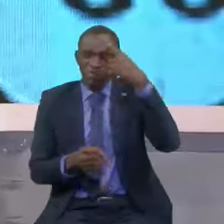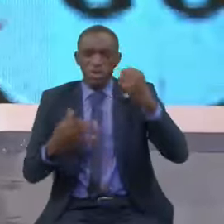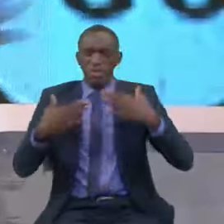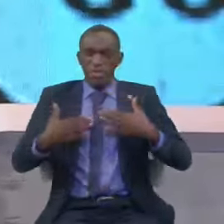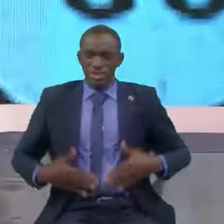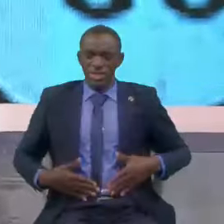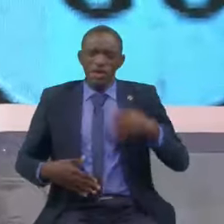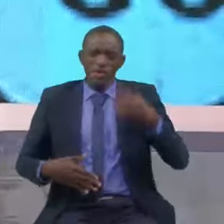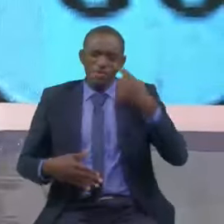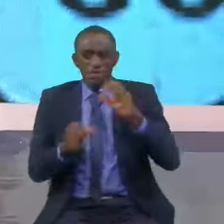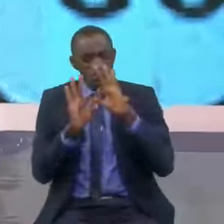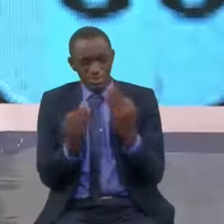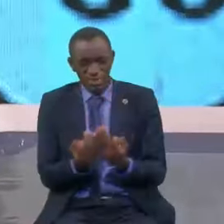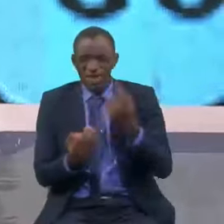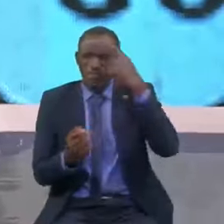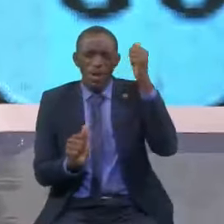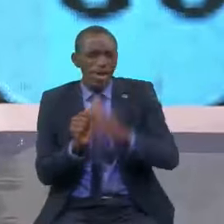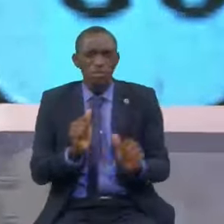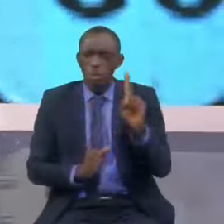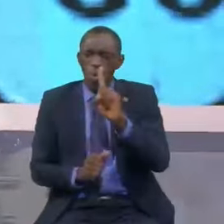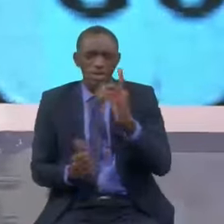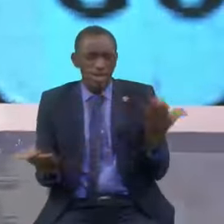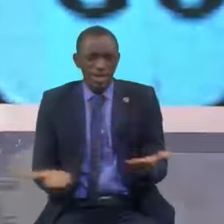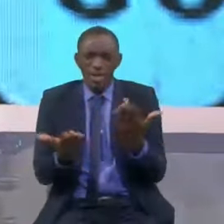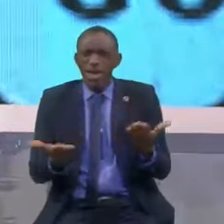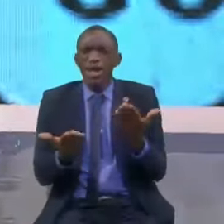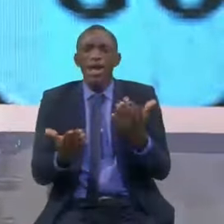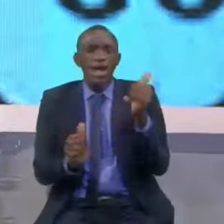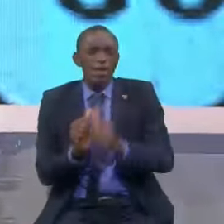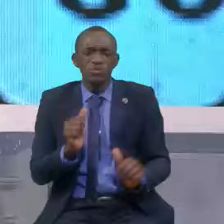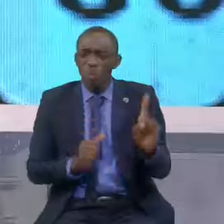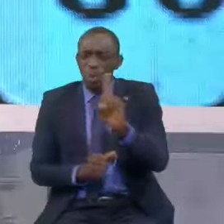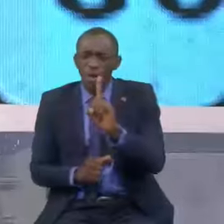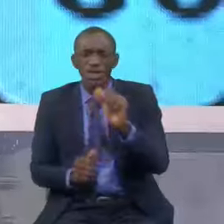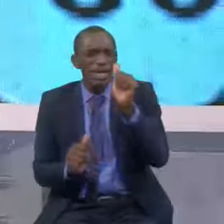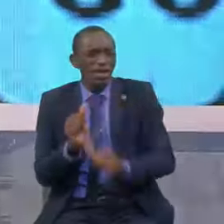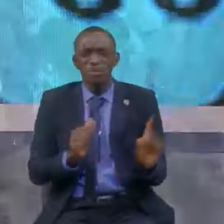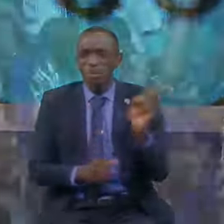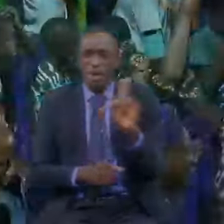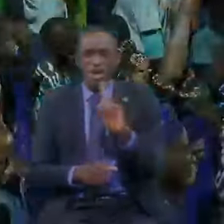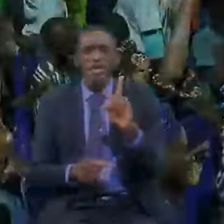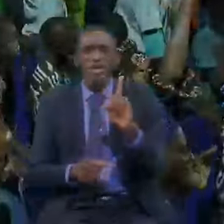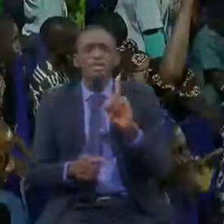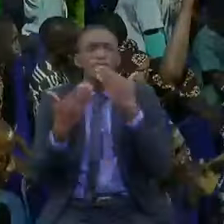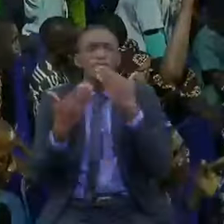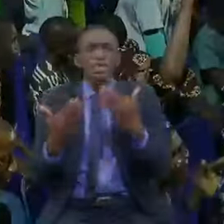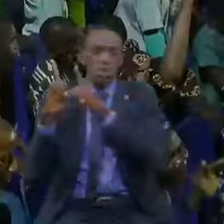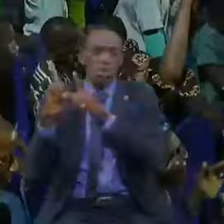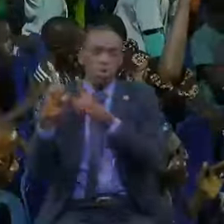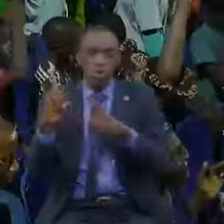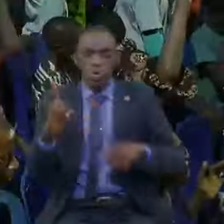family, for everyone here, everyone, everywhere. Thank you, Lord. We know